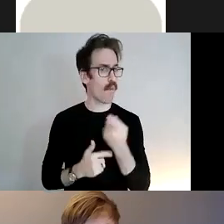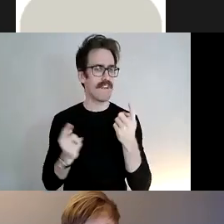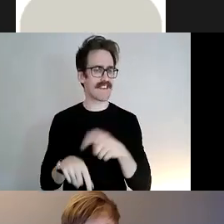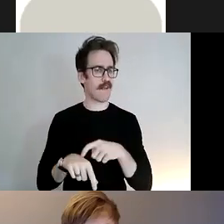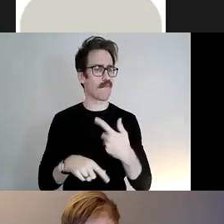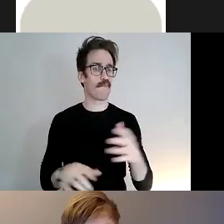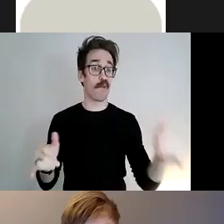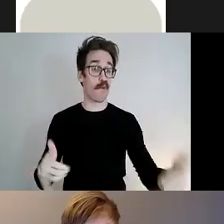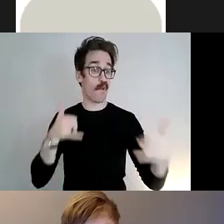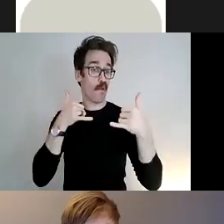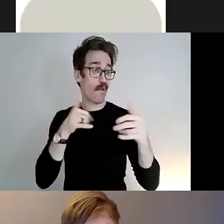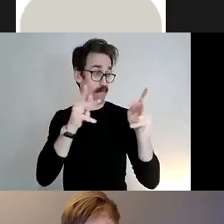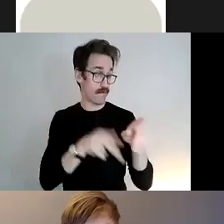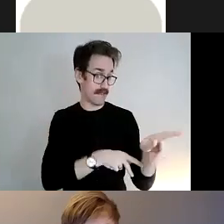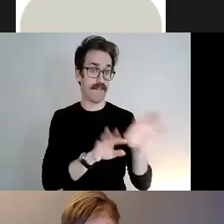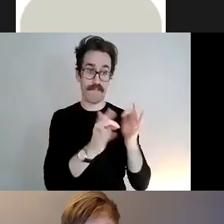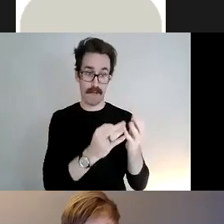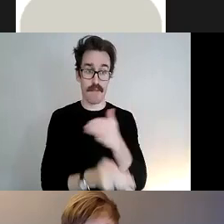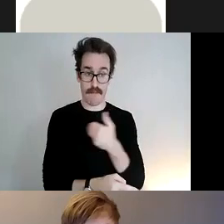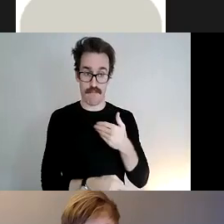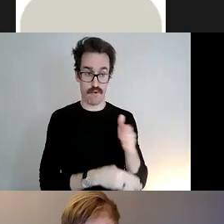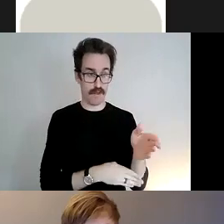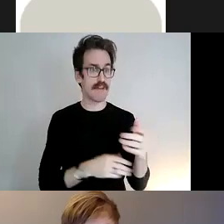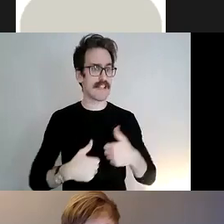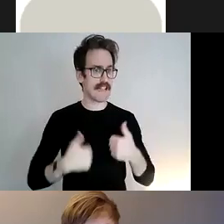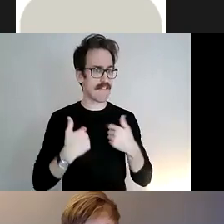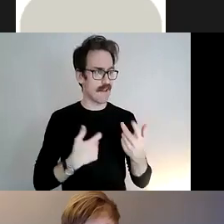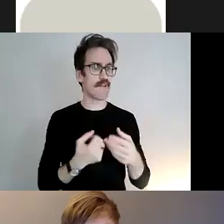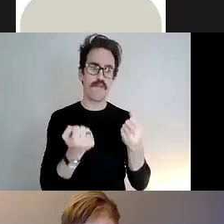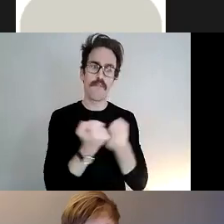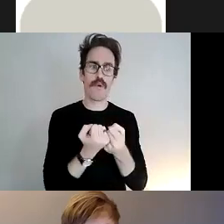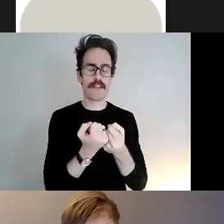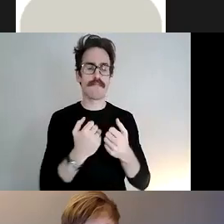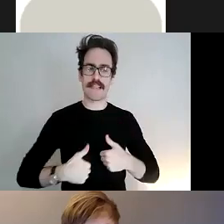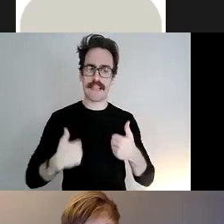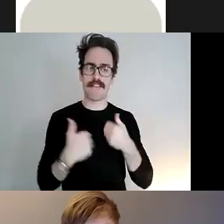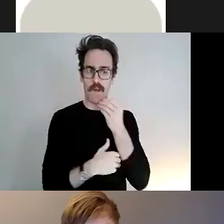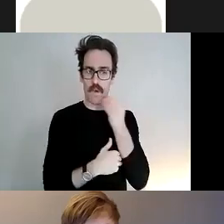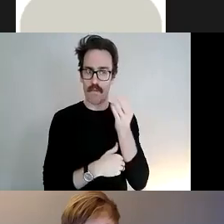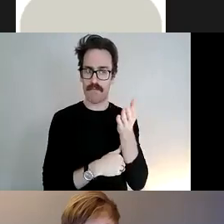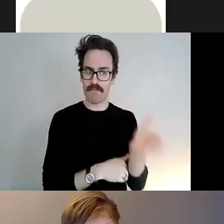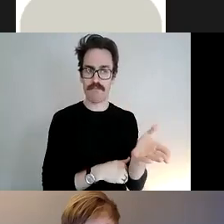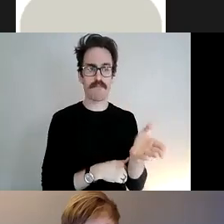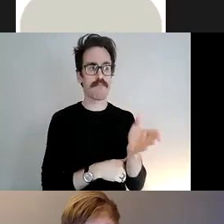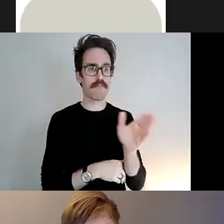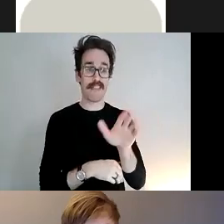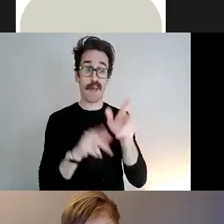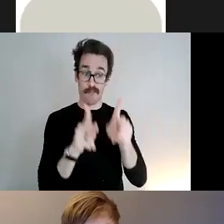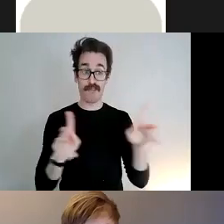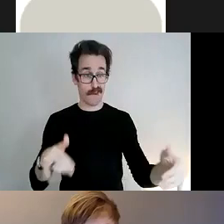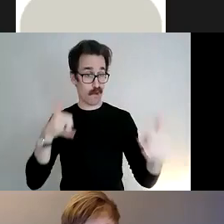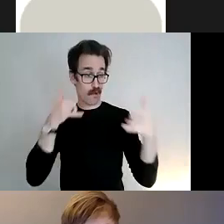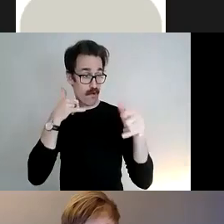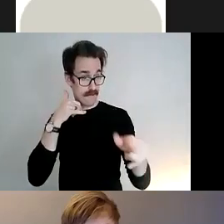a family member who was living in a supported living environment, They were the power of attorney for property and personal